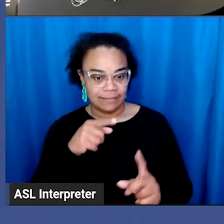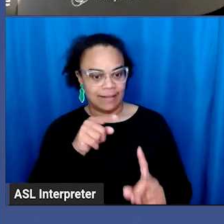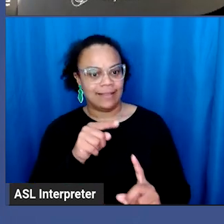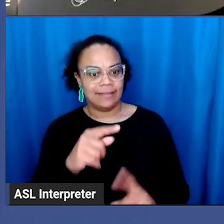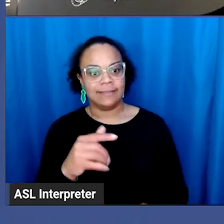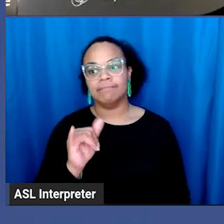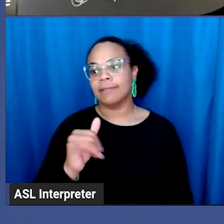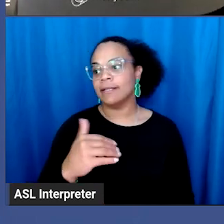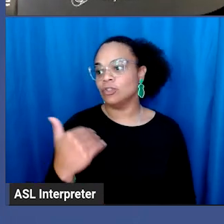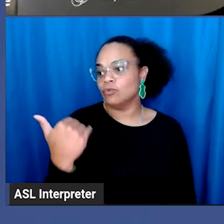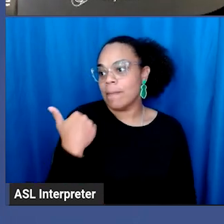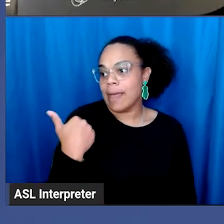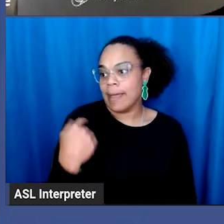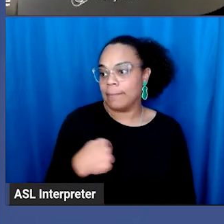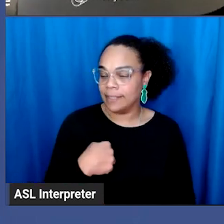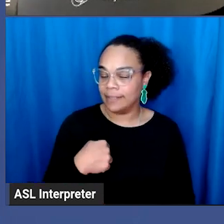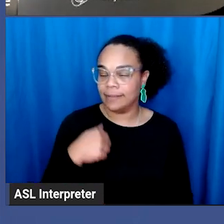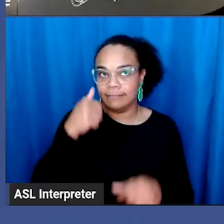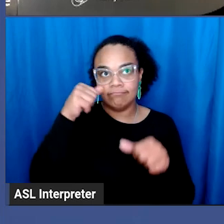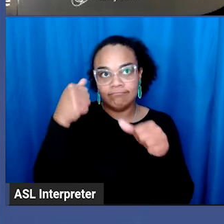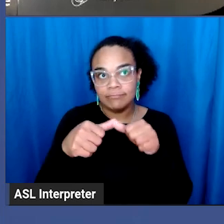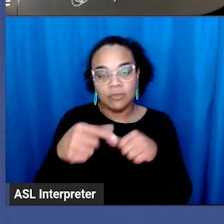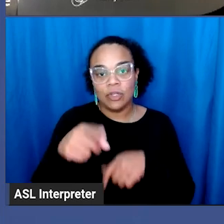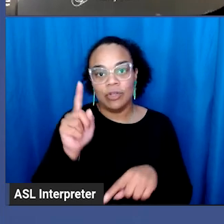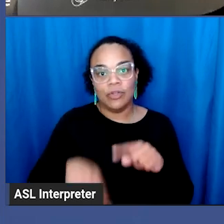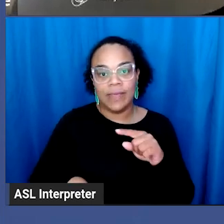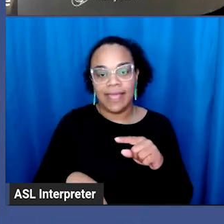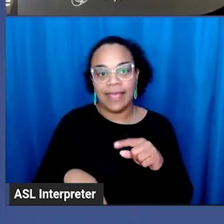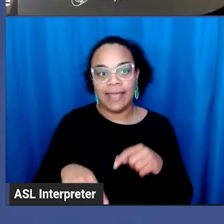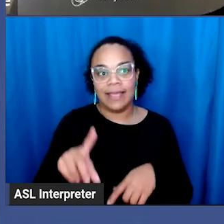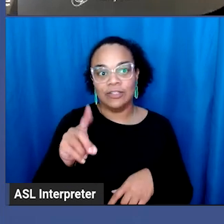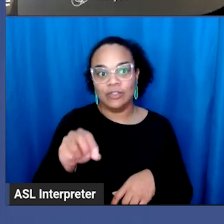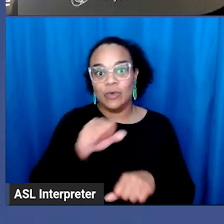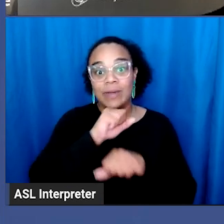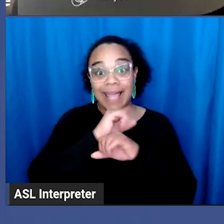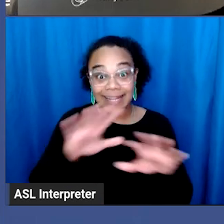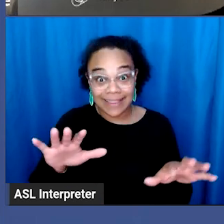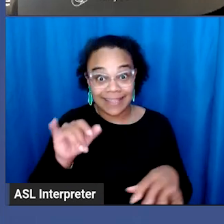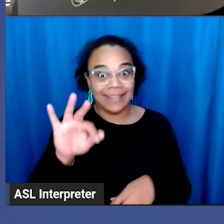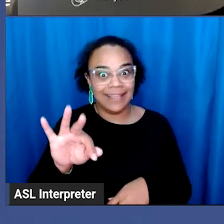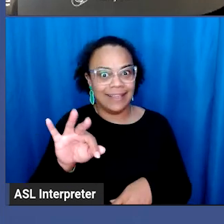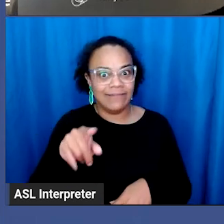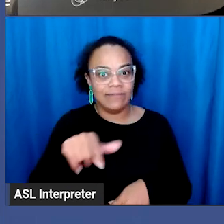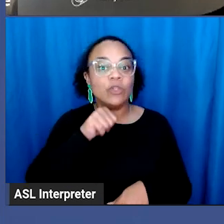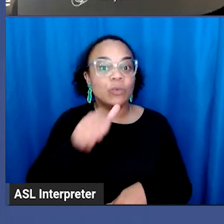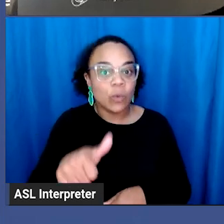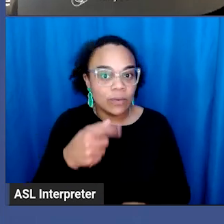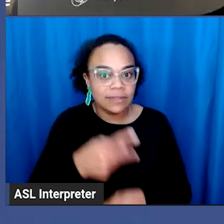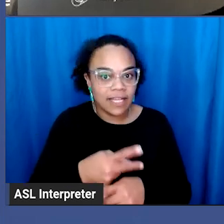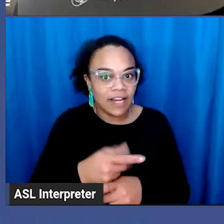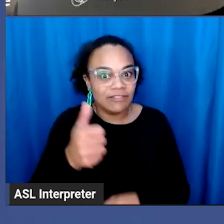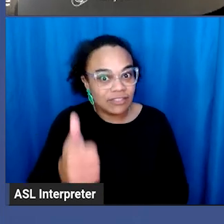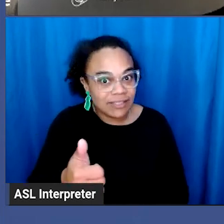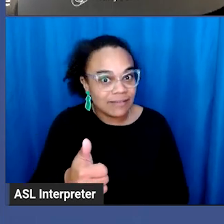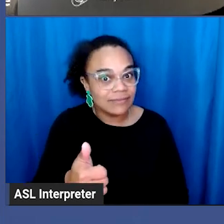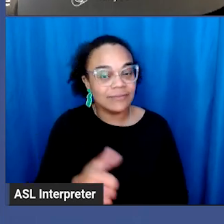of like you cannot do anything if you don't take care of yourself. Like I have